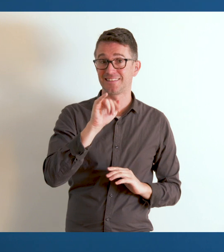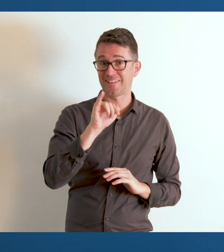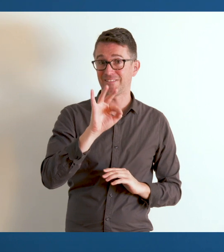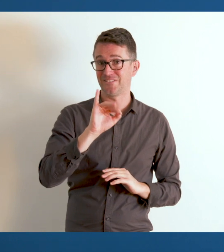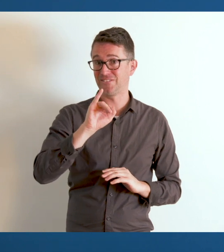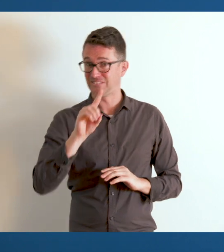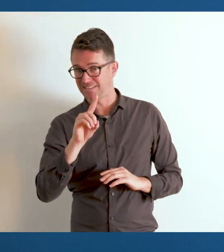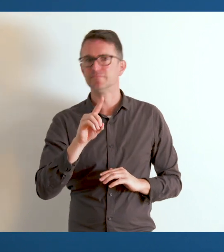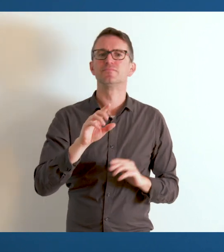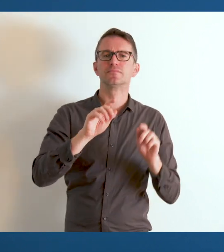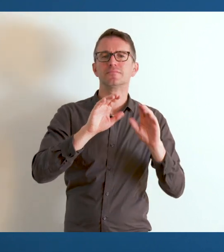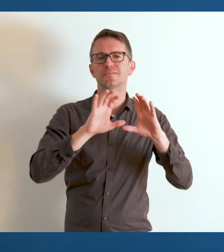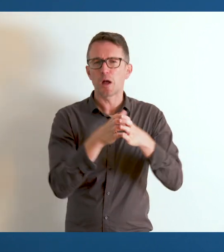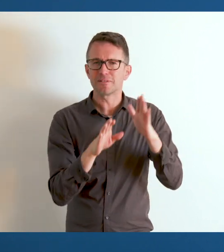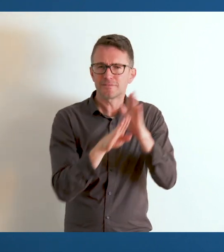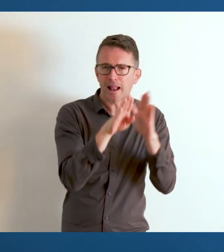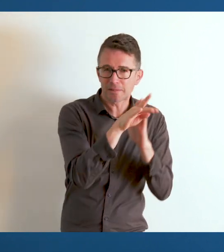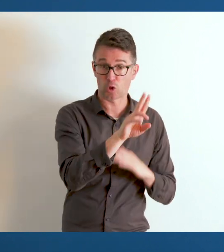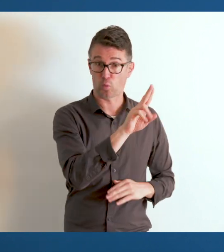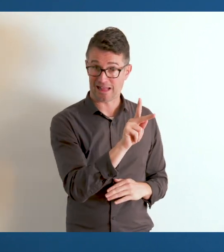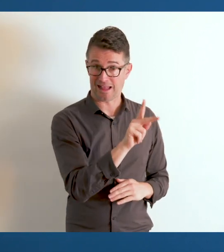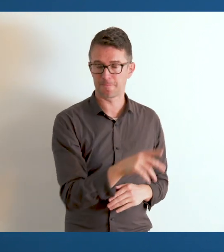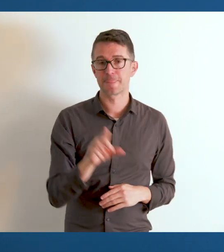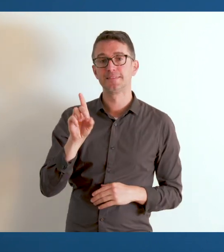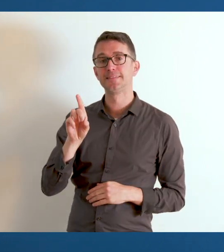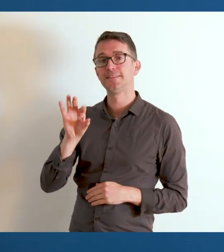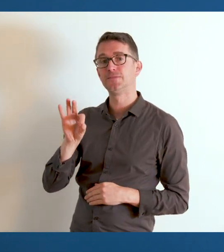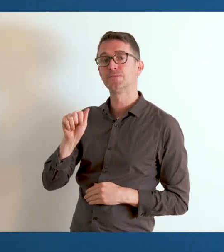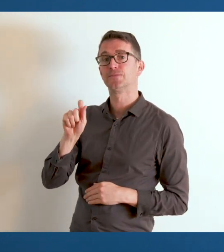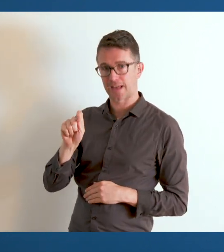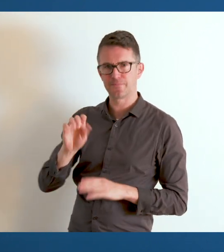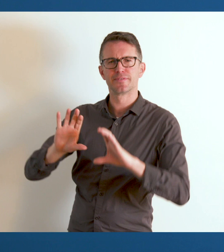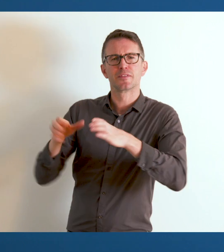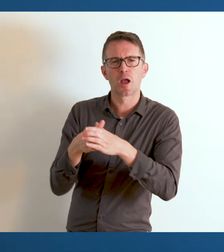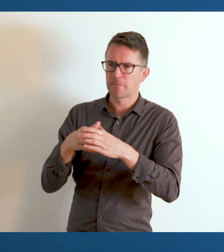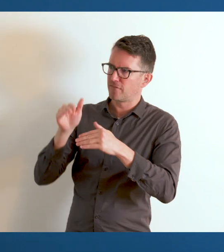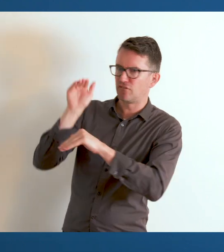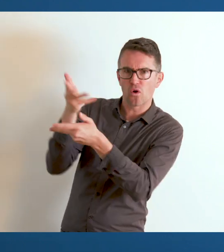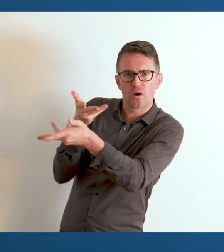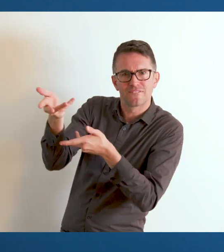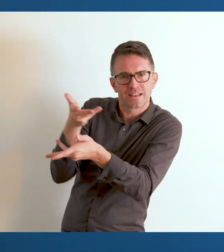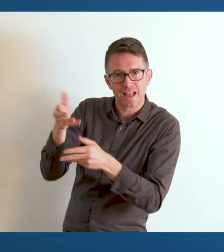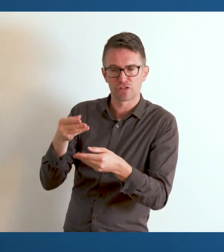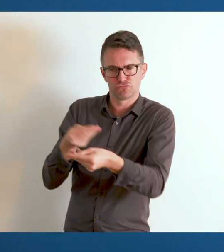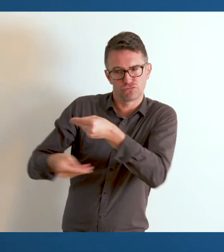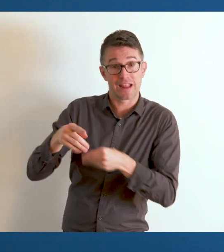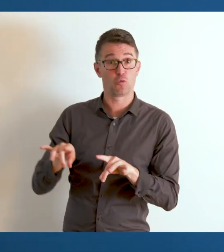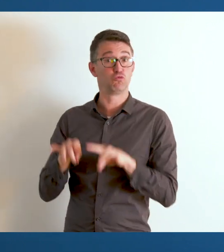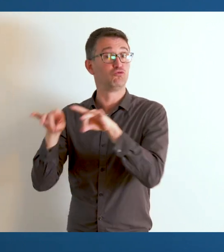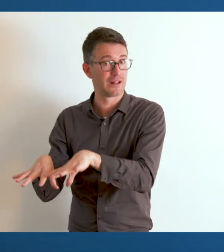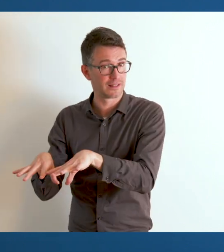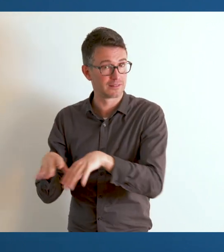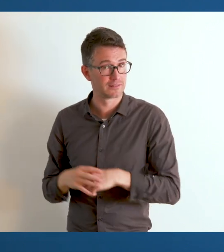for International Development in the UK, and DFAT, the Department for Foreign Affairs and Trade in